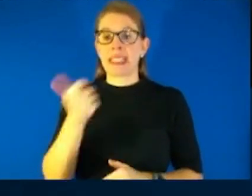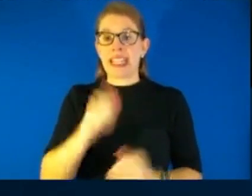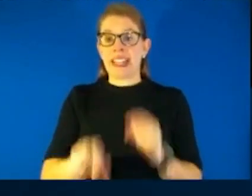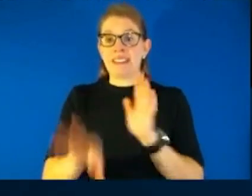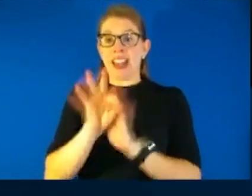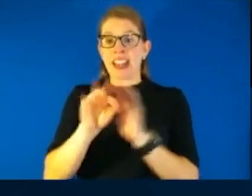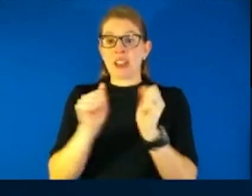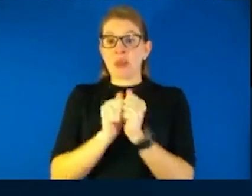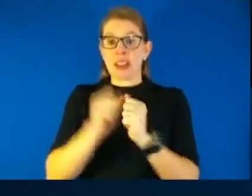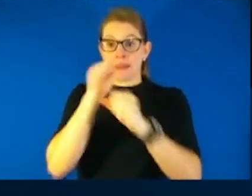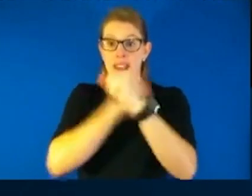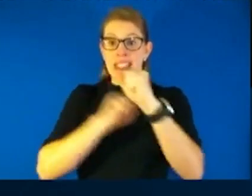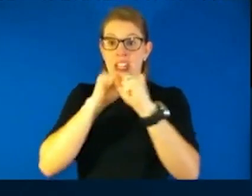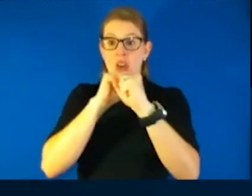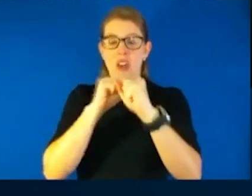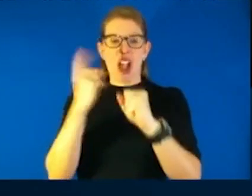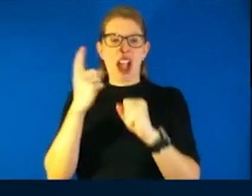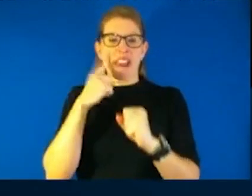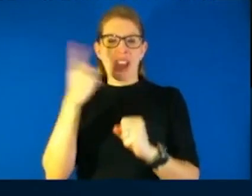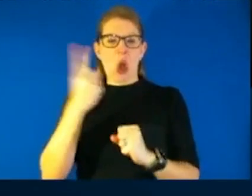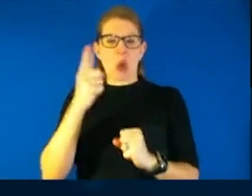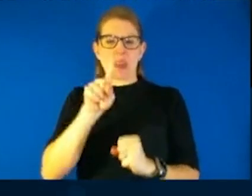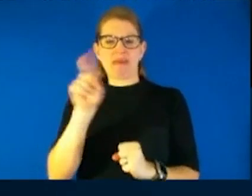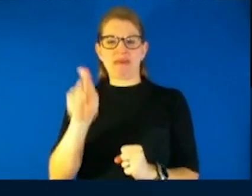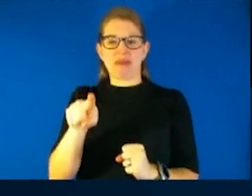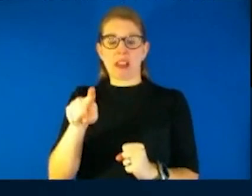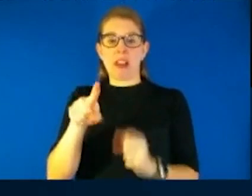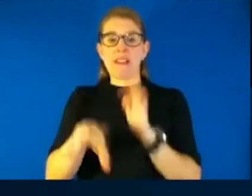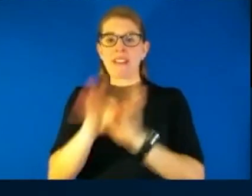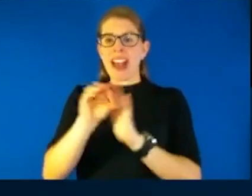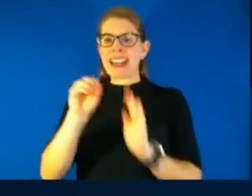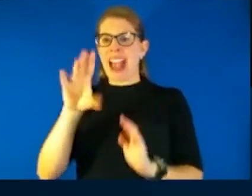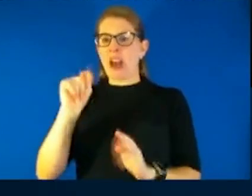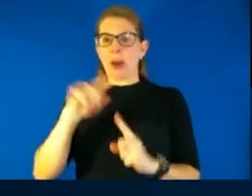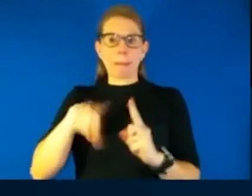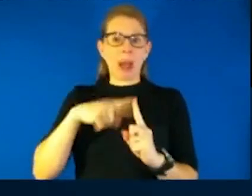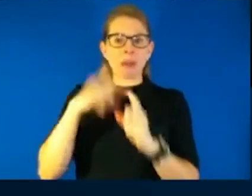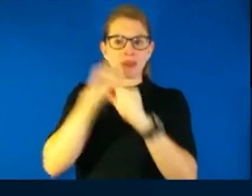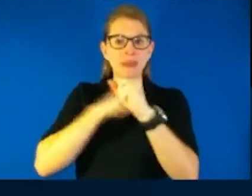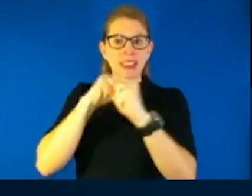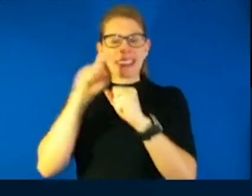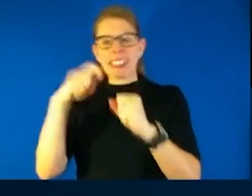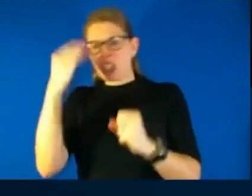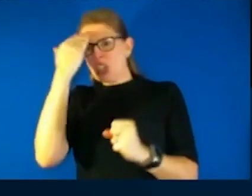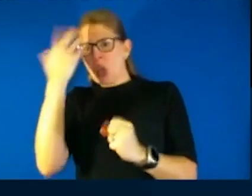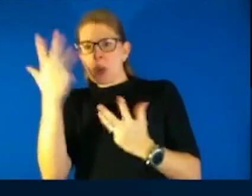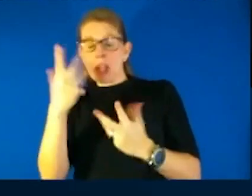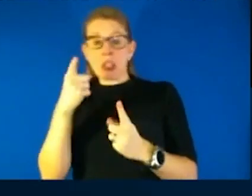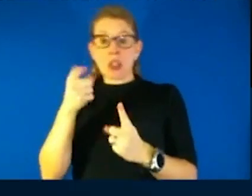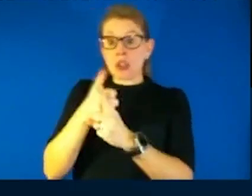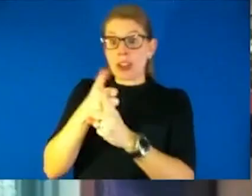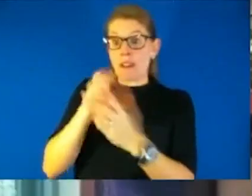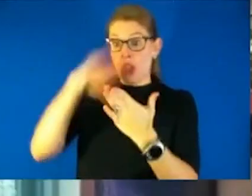question about what can we find out about them? What do we need to know? And what are you learning that's